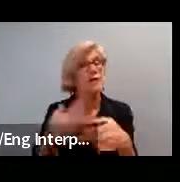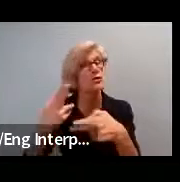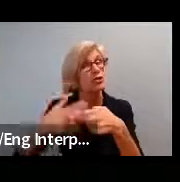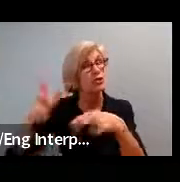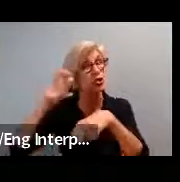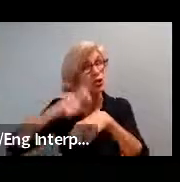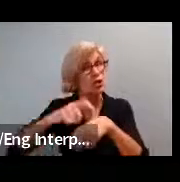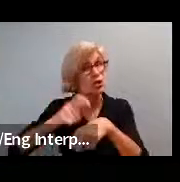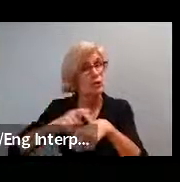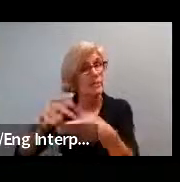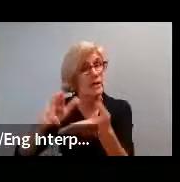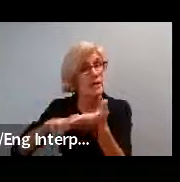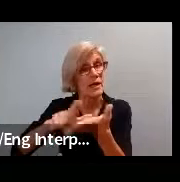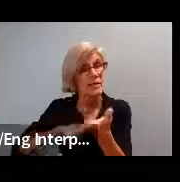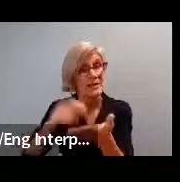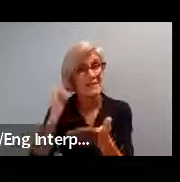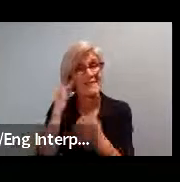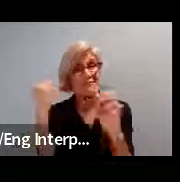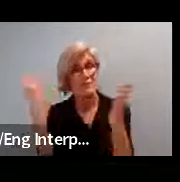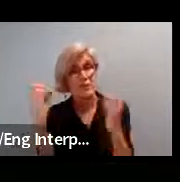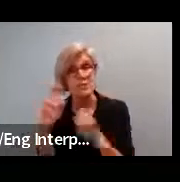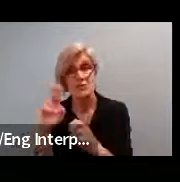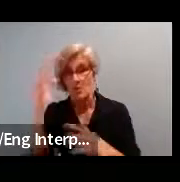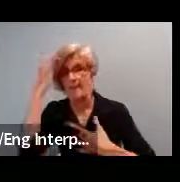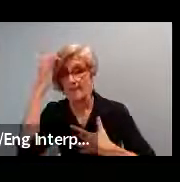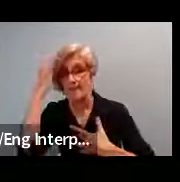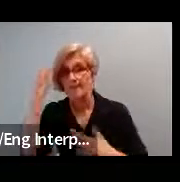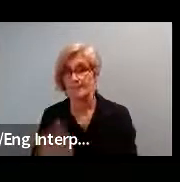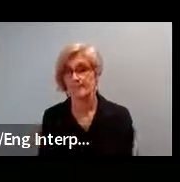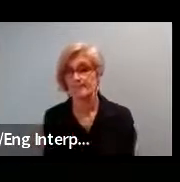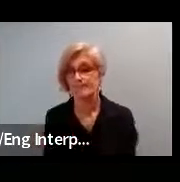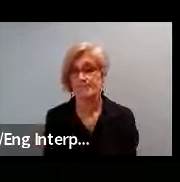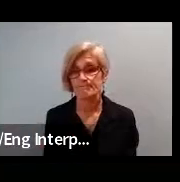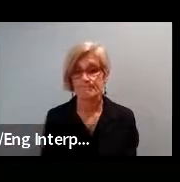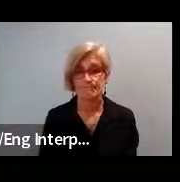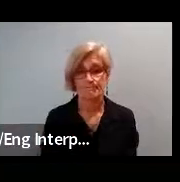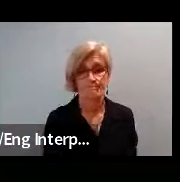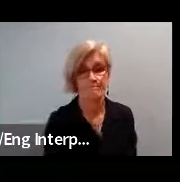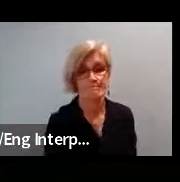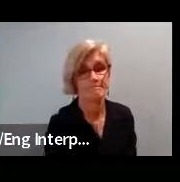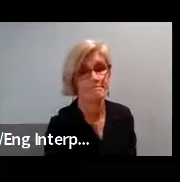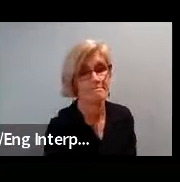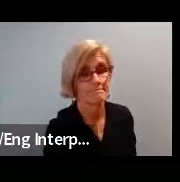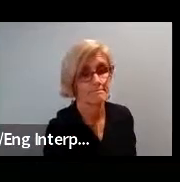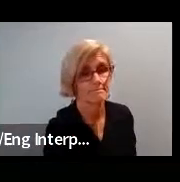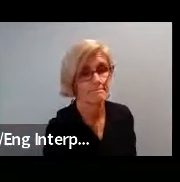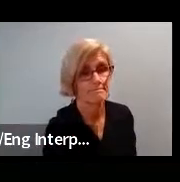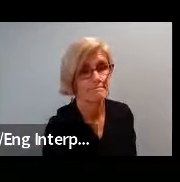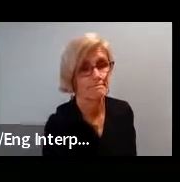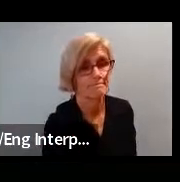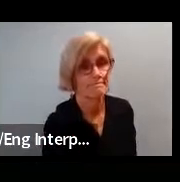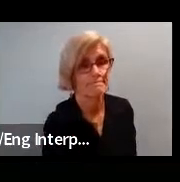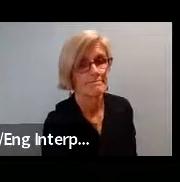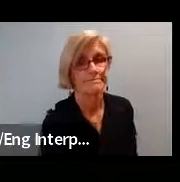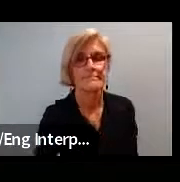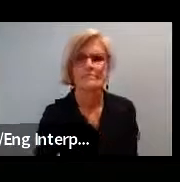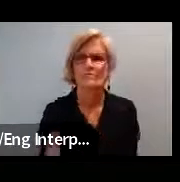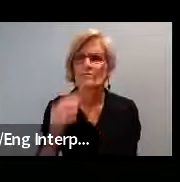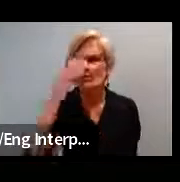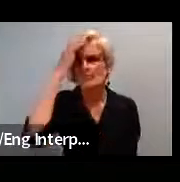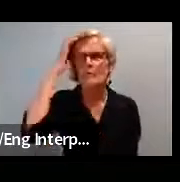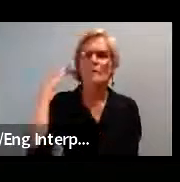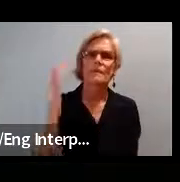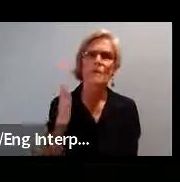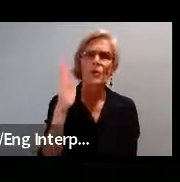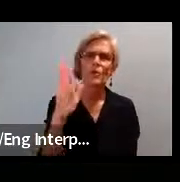illness or emergency situations. Next question is, will you be sending homework home